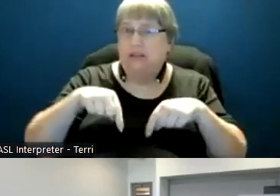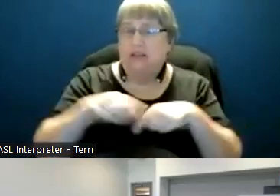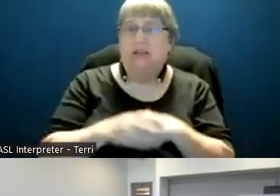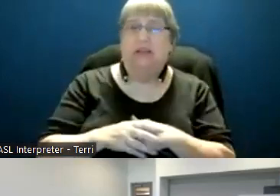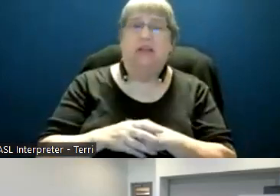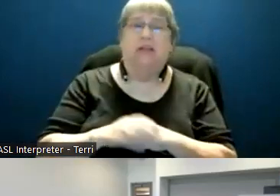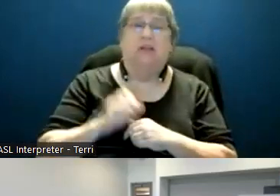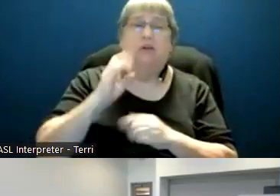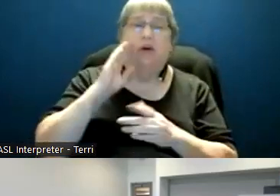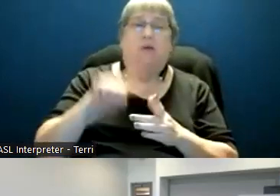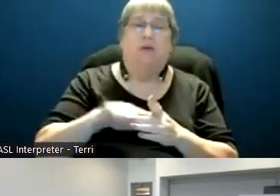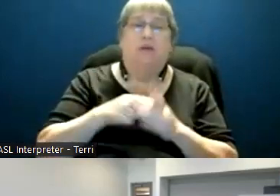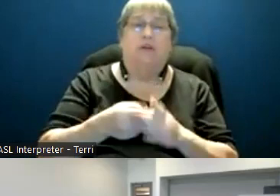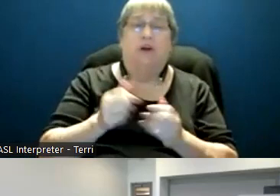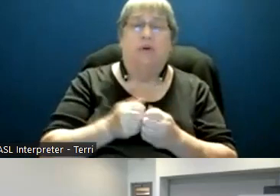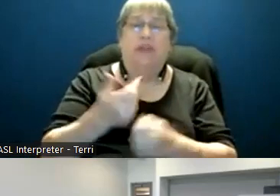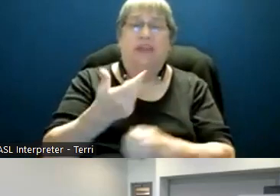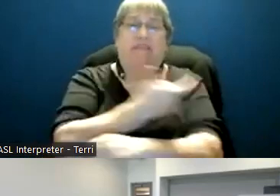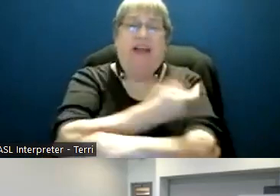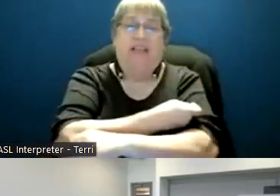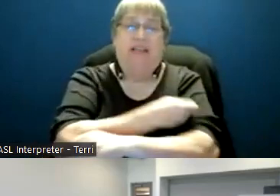will start with the vaccinations group.